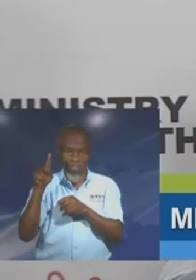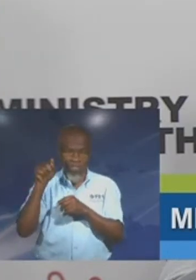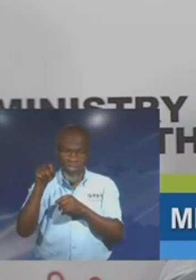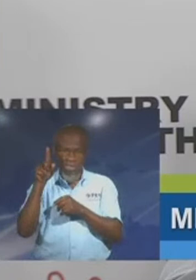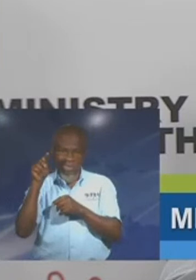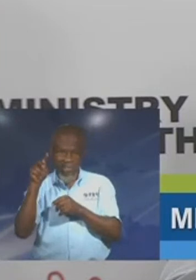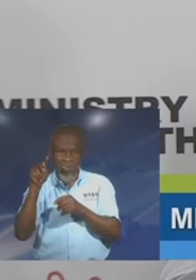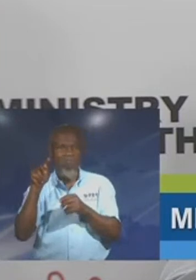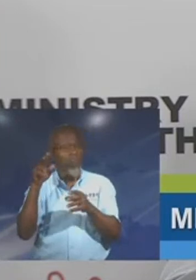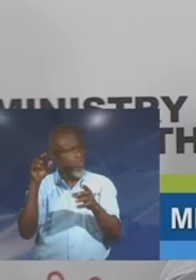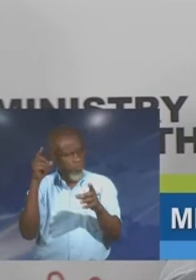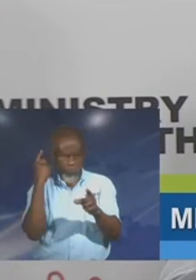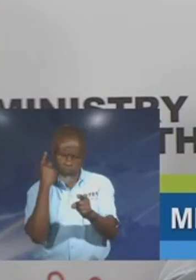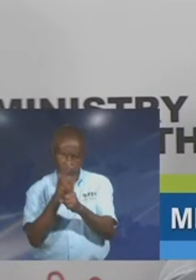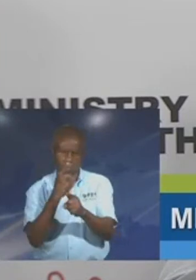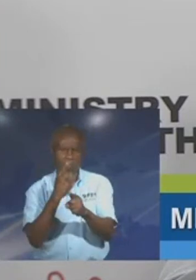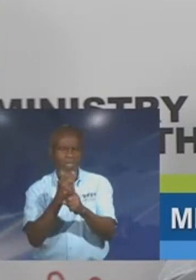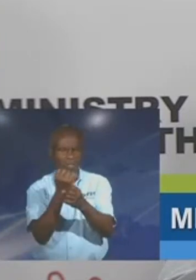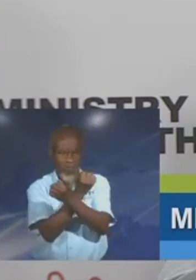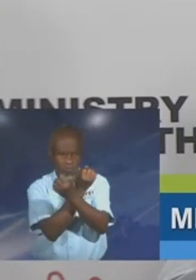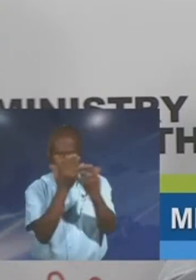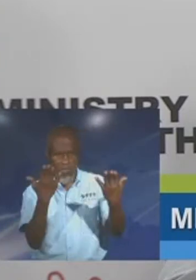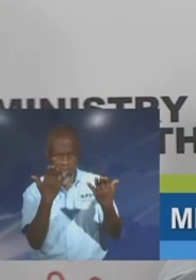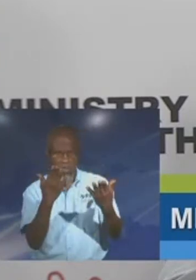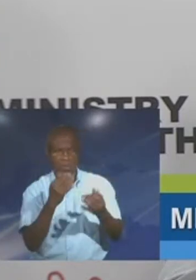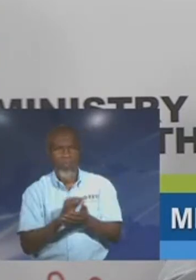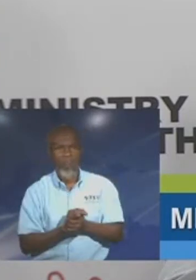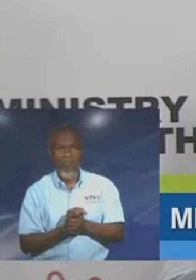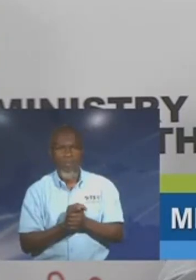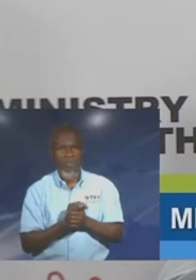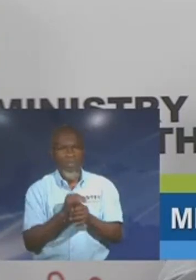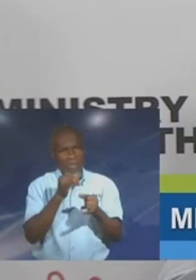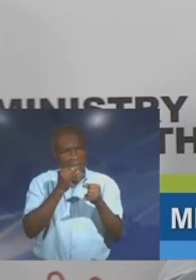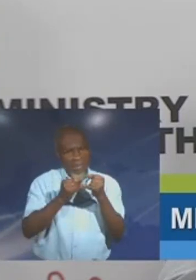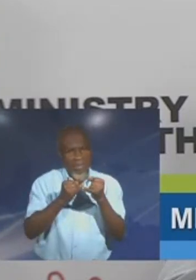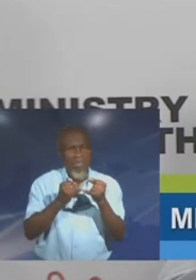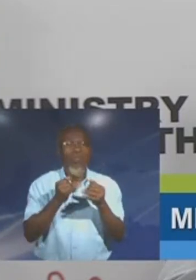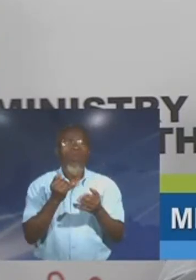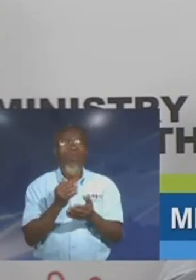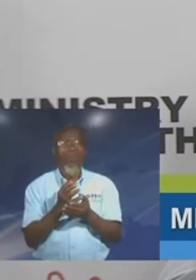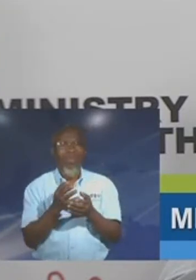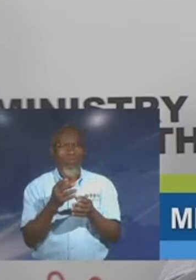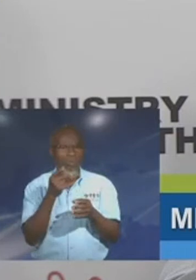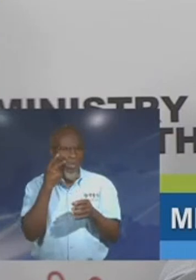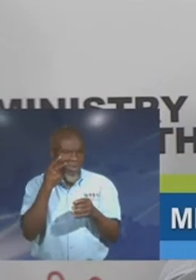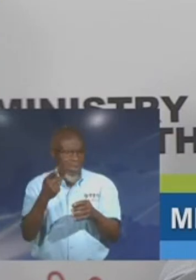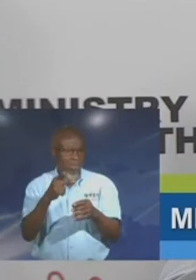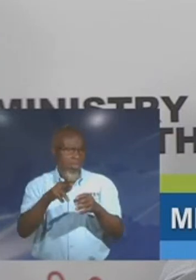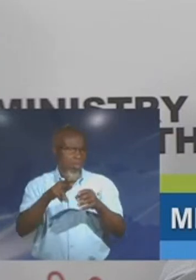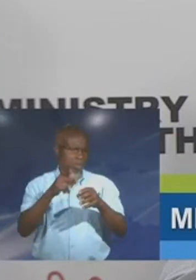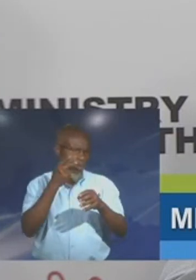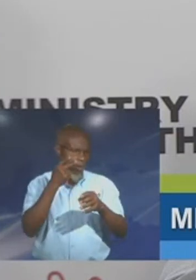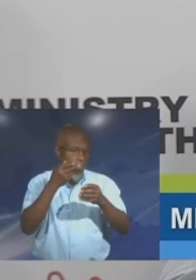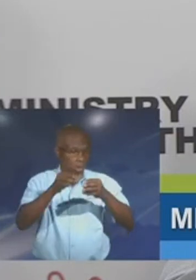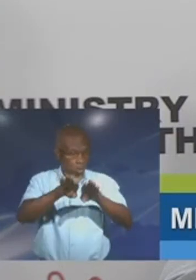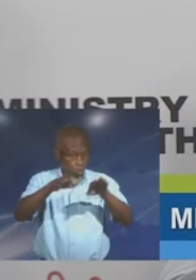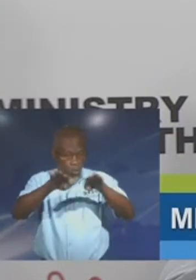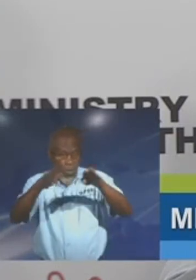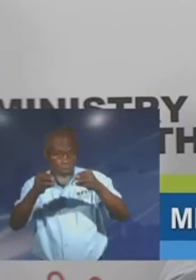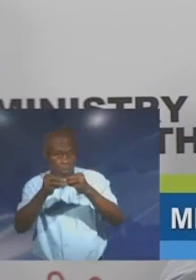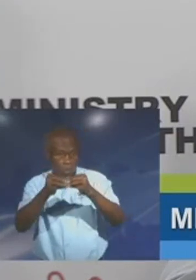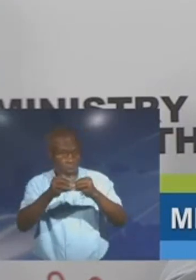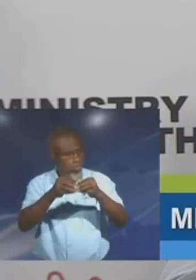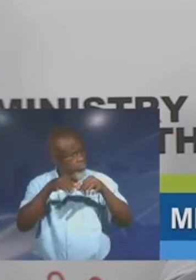and up-to-date health information. Finally, as we continue to roll back restrictions, let's continue to observe the